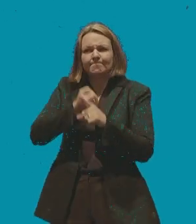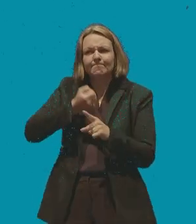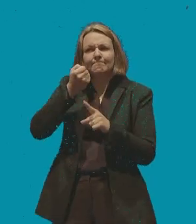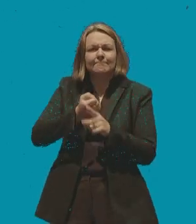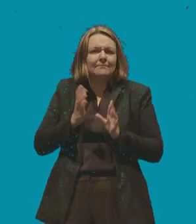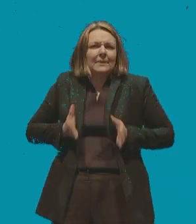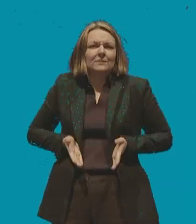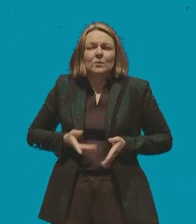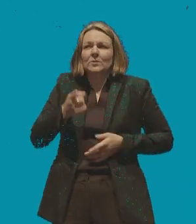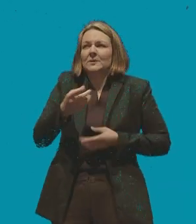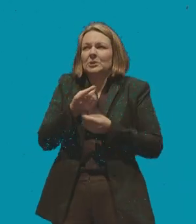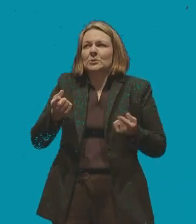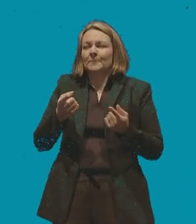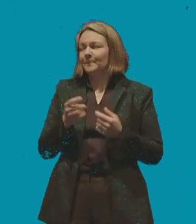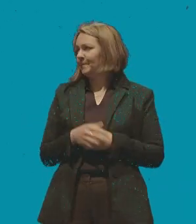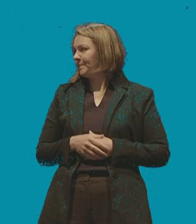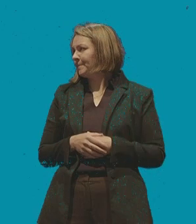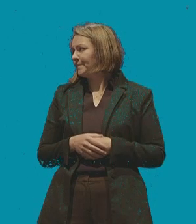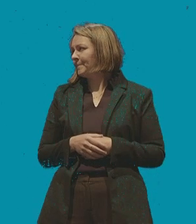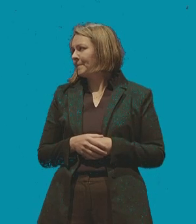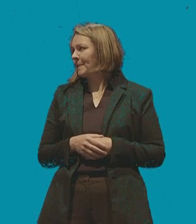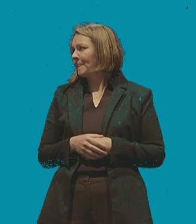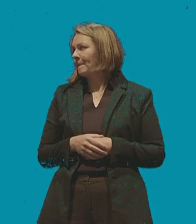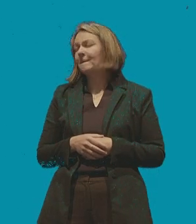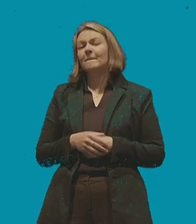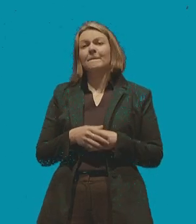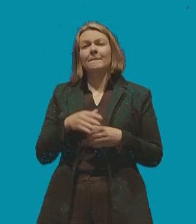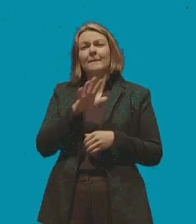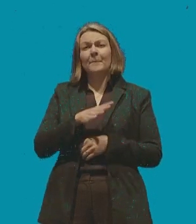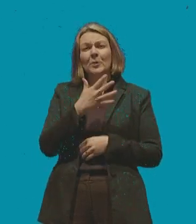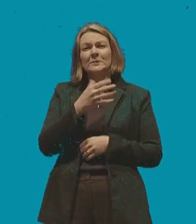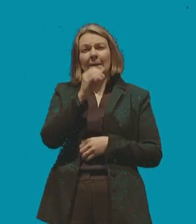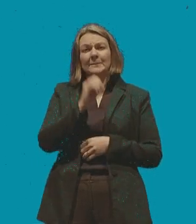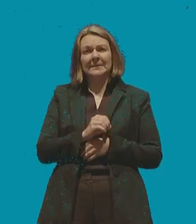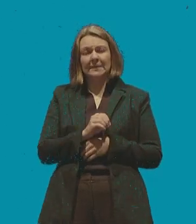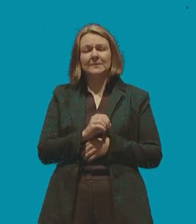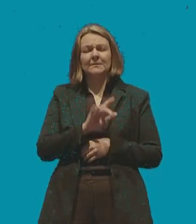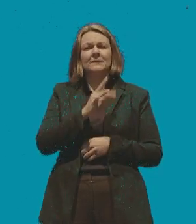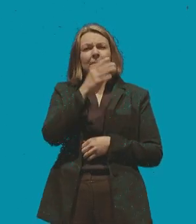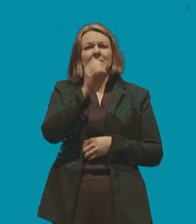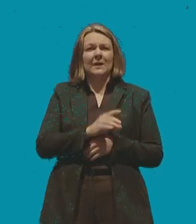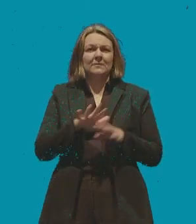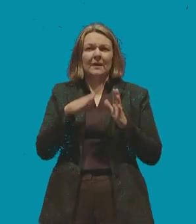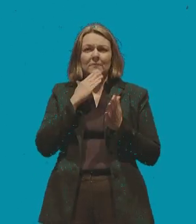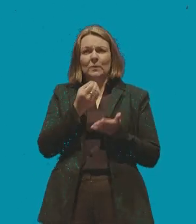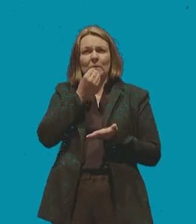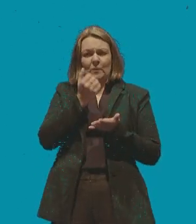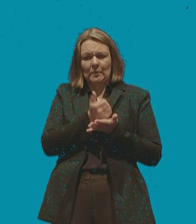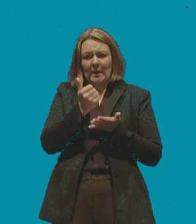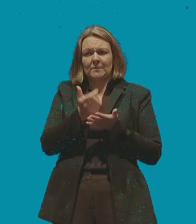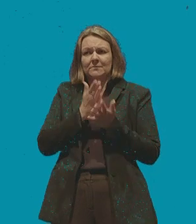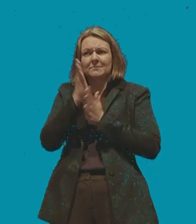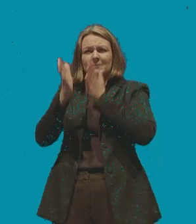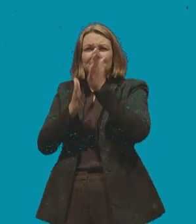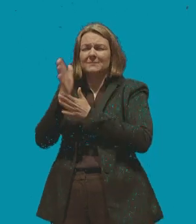us that they've skipped meals. Just under 10% have had to use a food bank. And what a shameful record for this